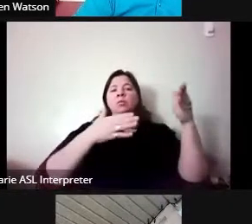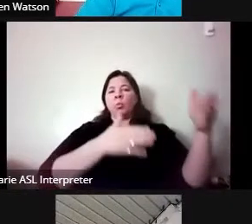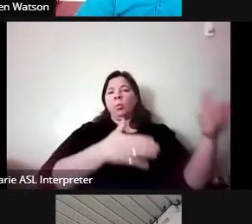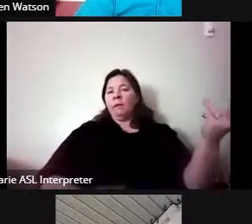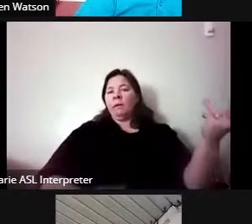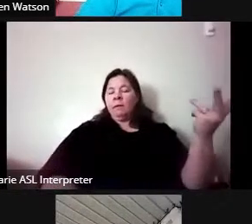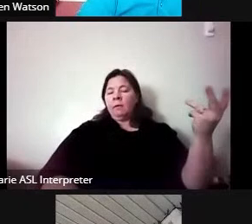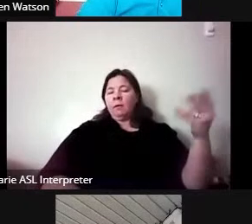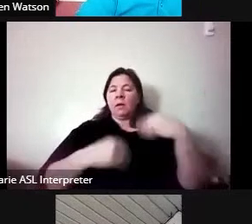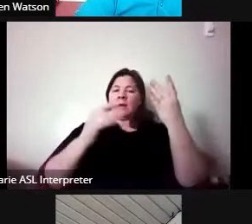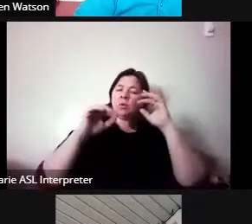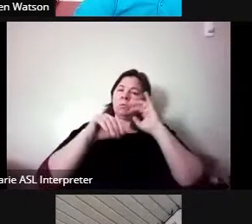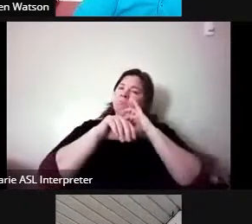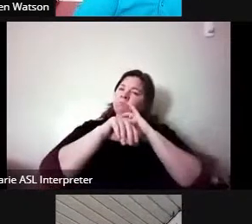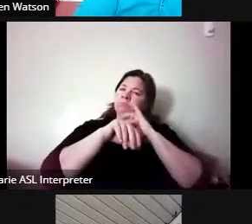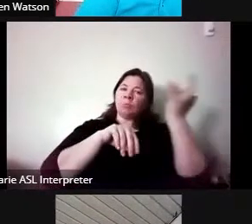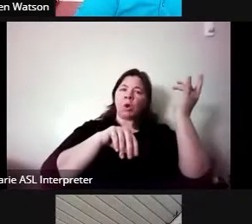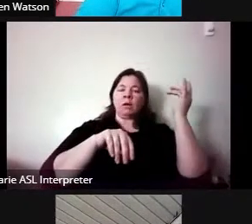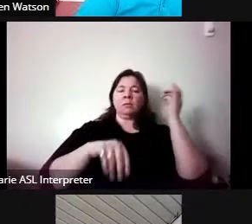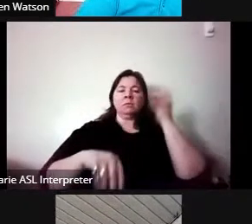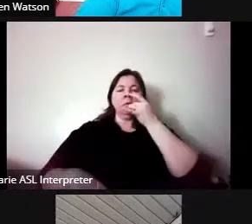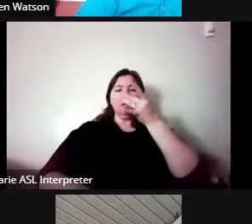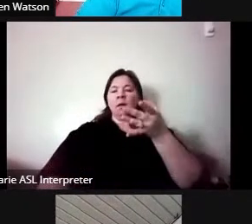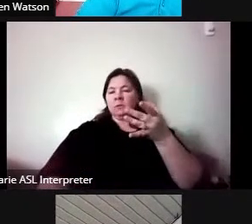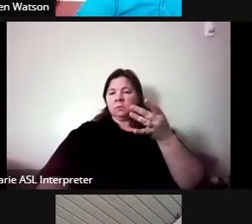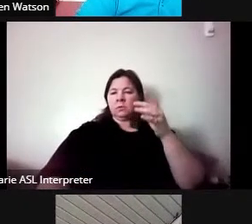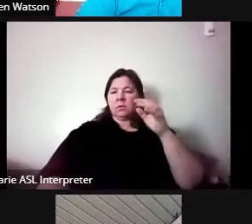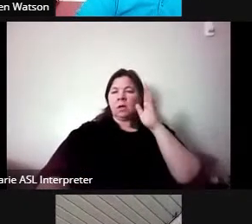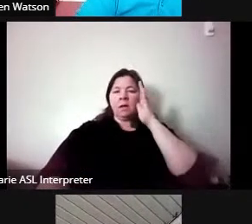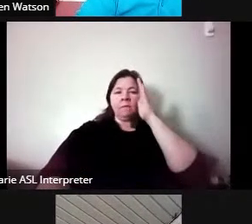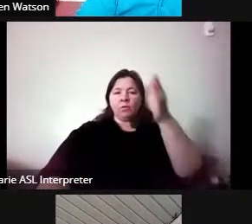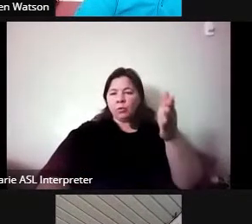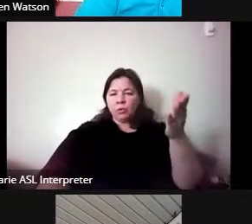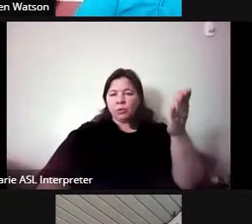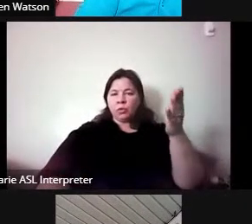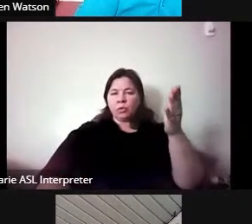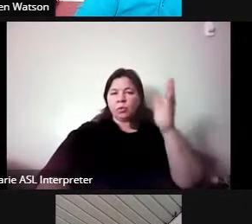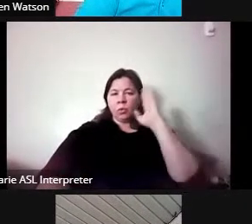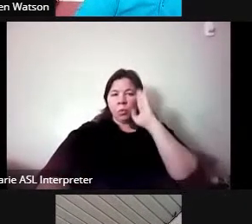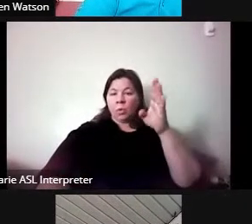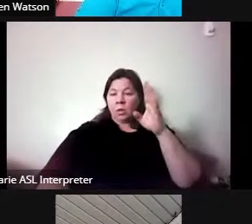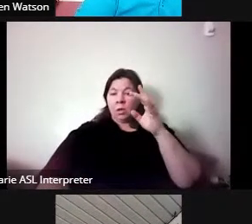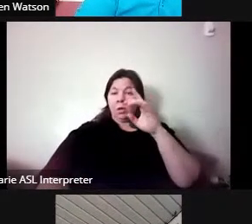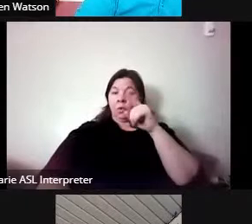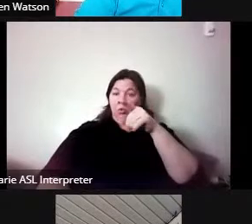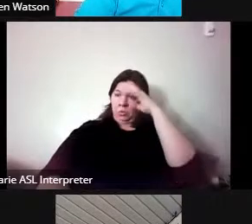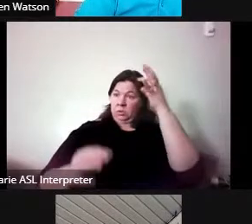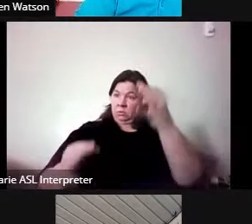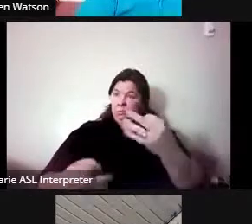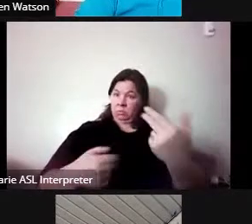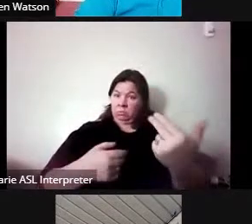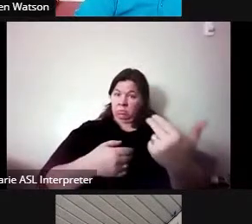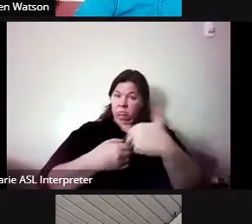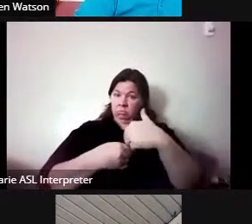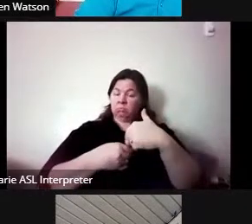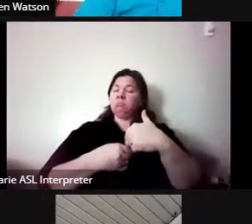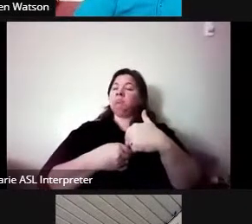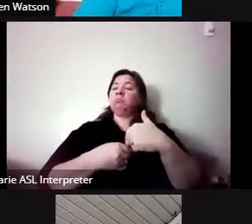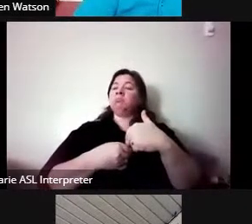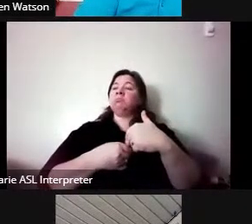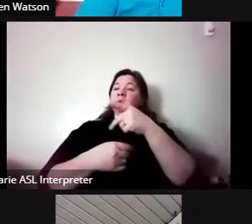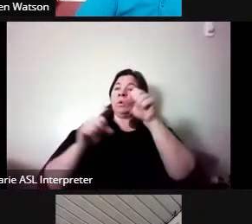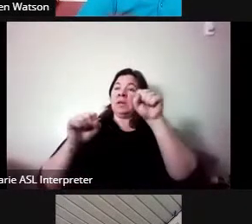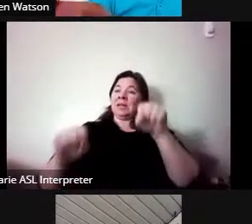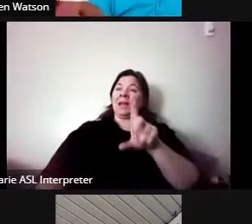so much brighter light and brighter future. And it's once you decide, and once you